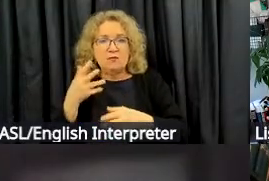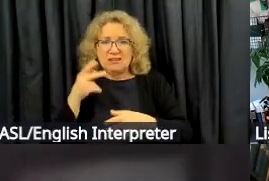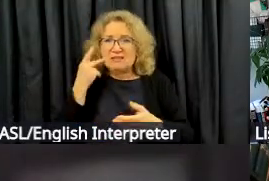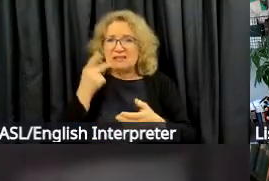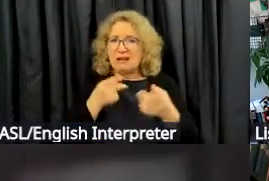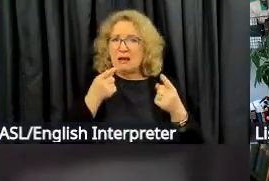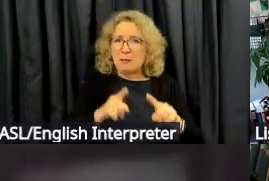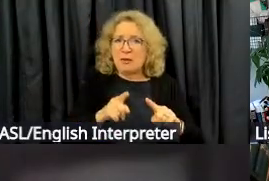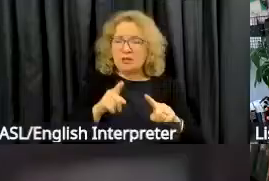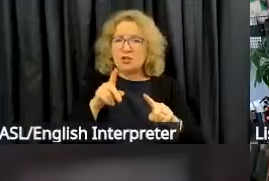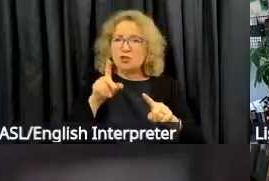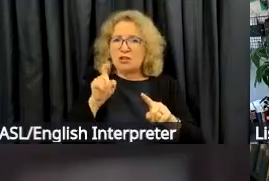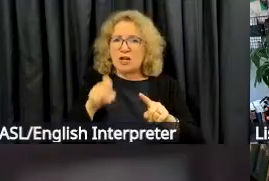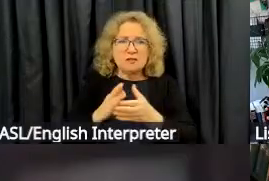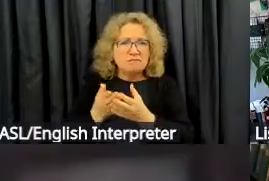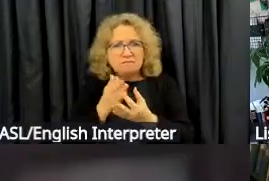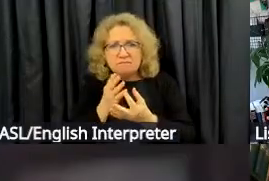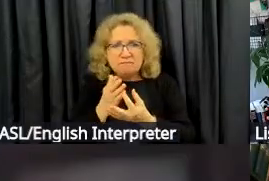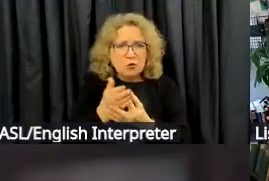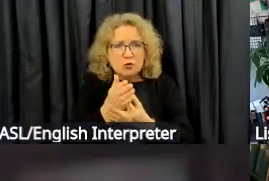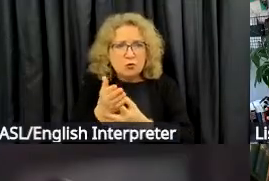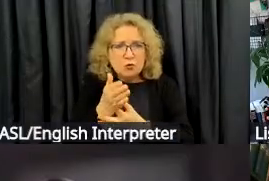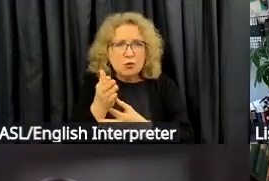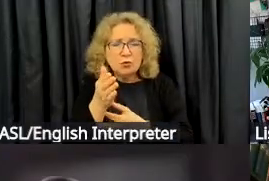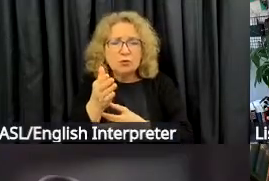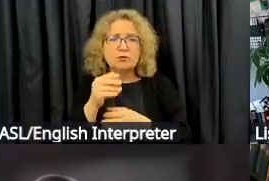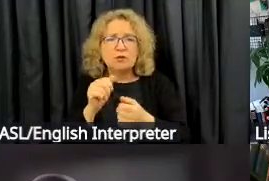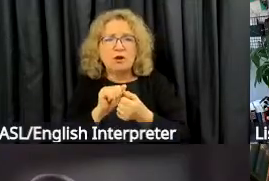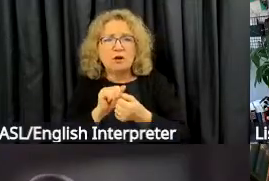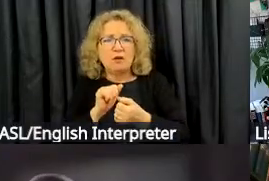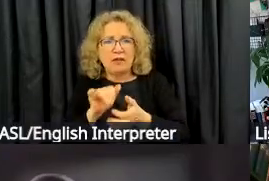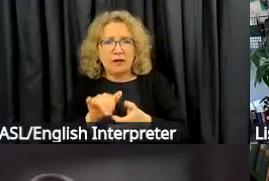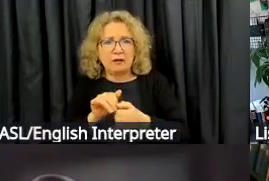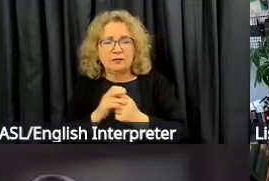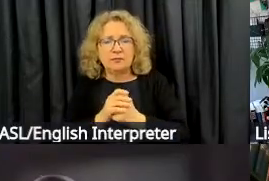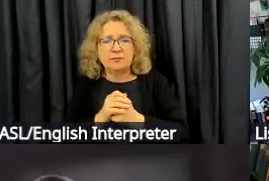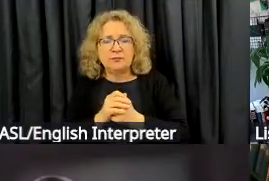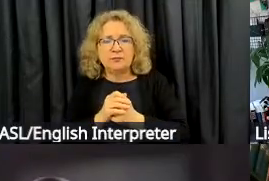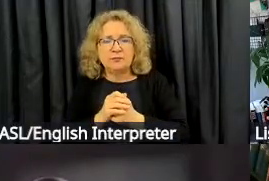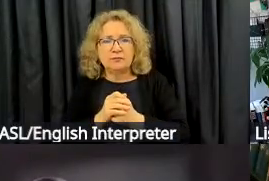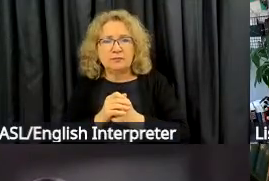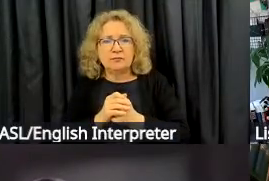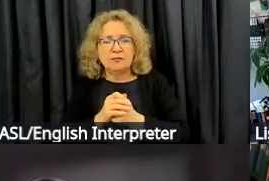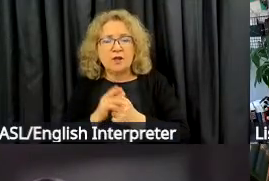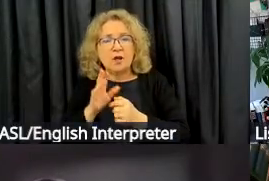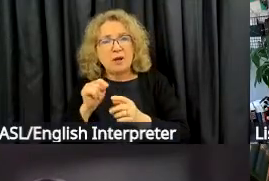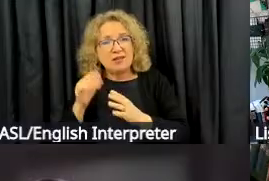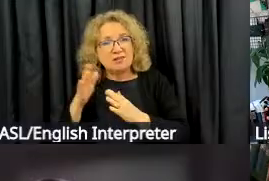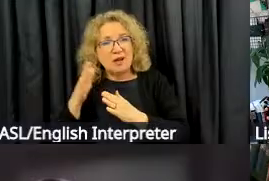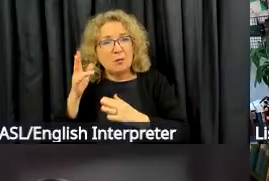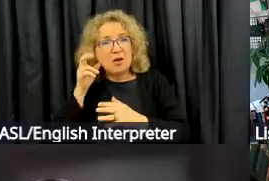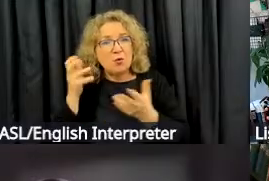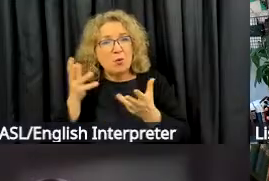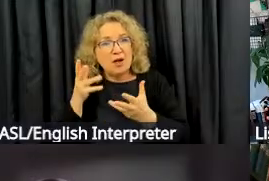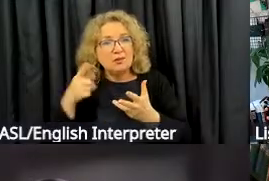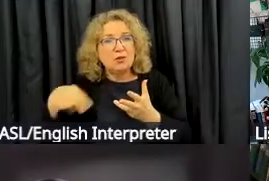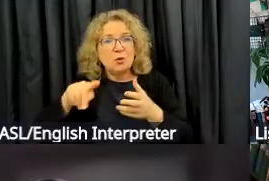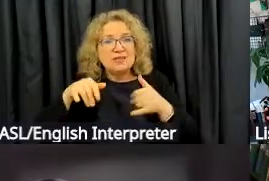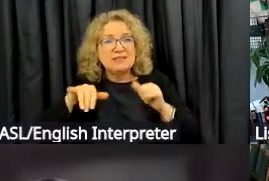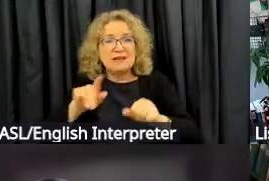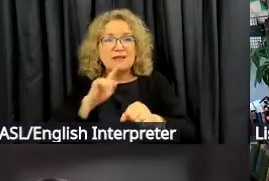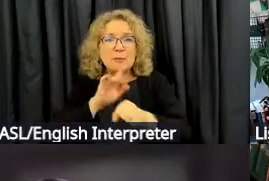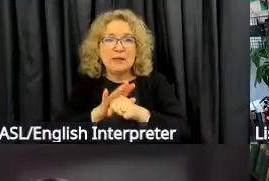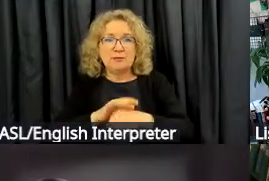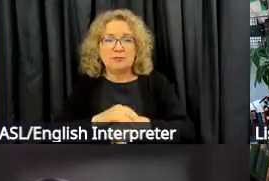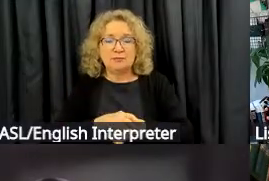the primary thing that you all, I've heard from you all, is that you're still committed. You're still